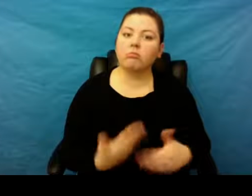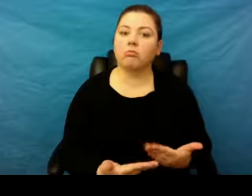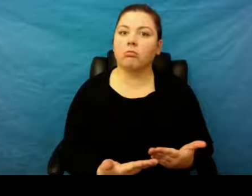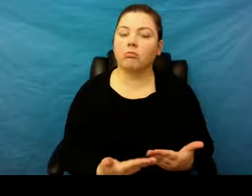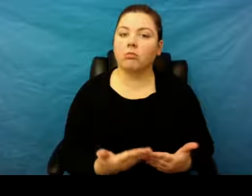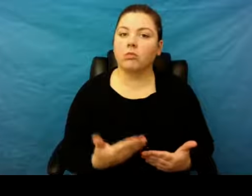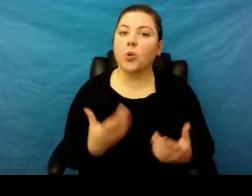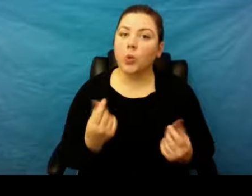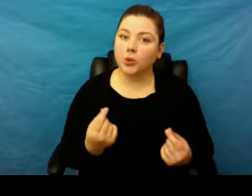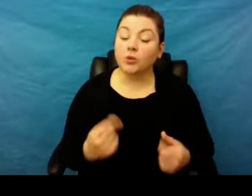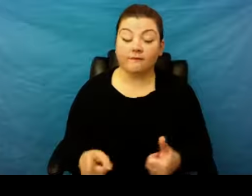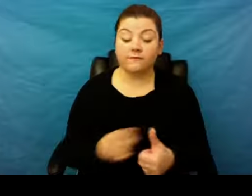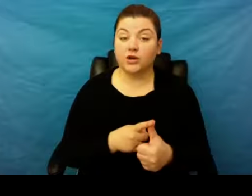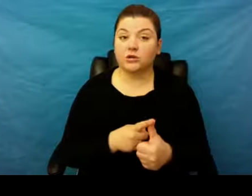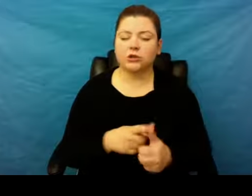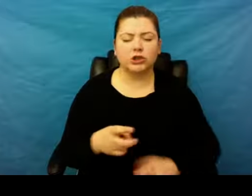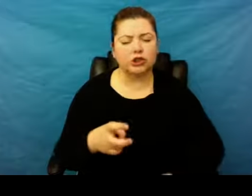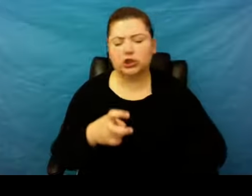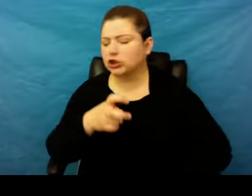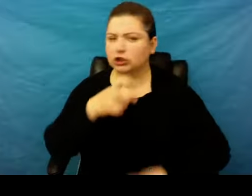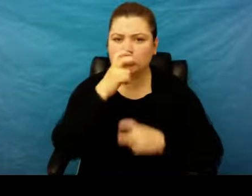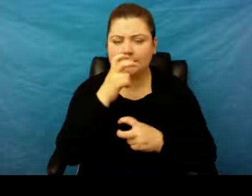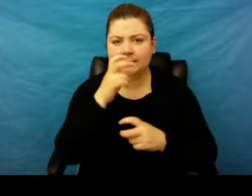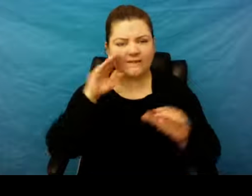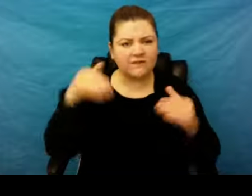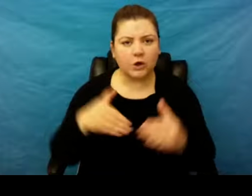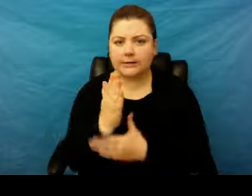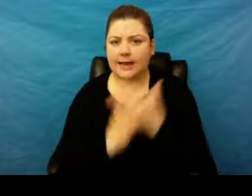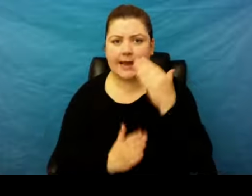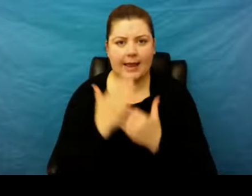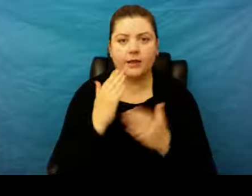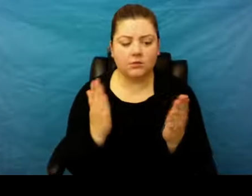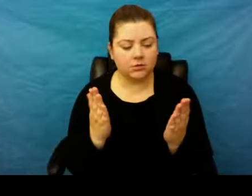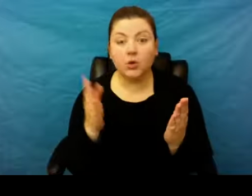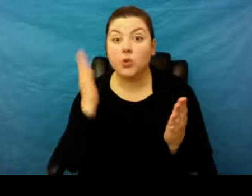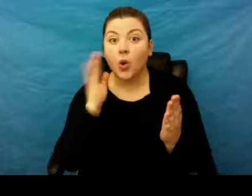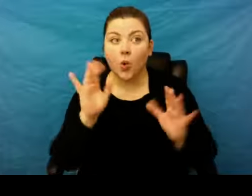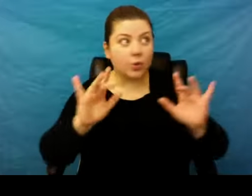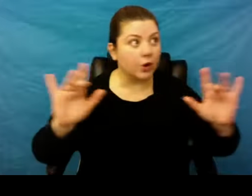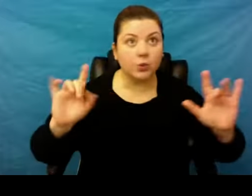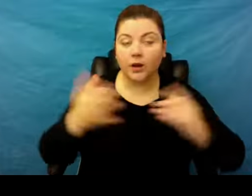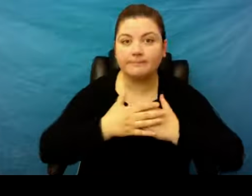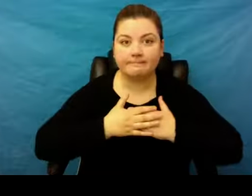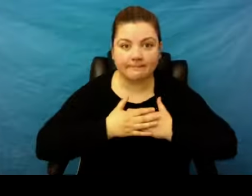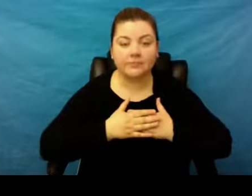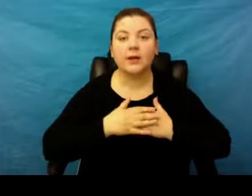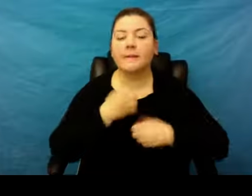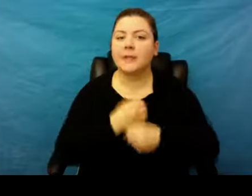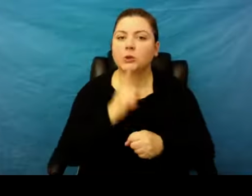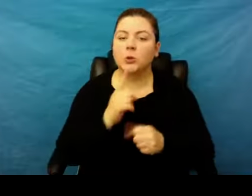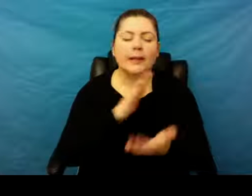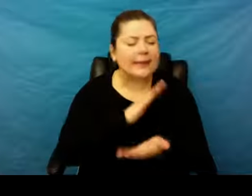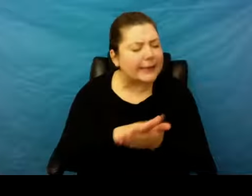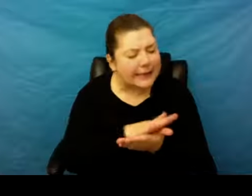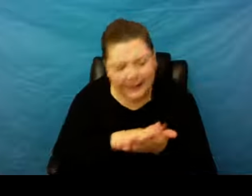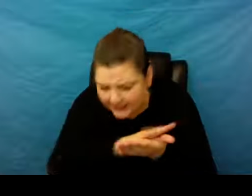to become a hand Nazi. Know where your hands are and know that they're clean at all times. So very simply